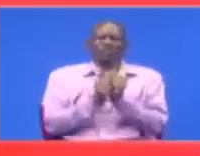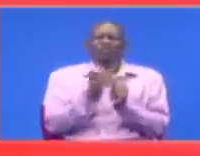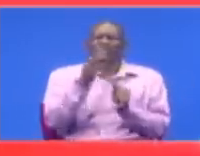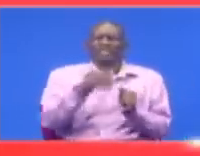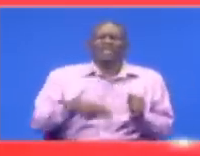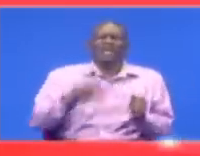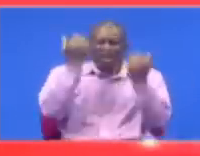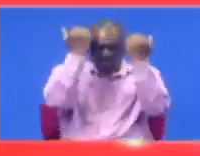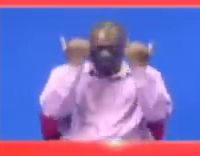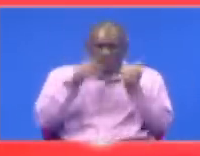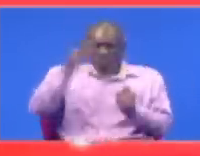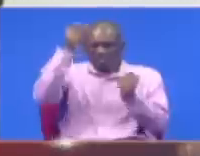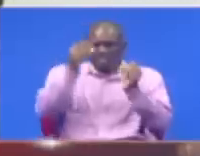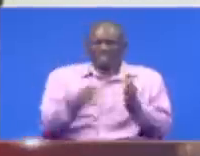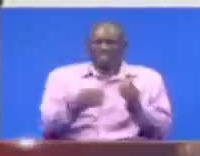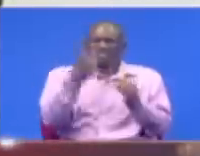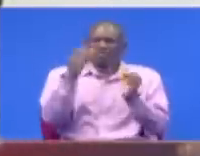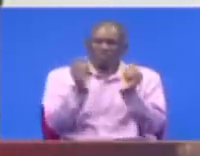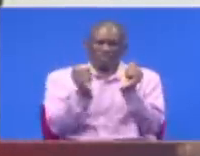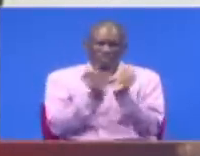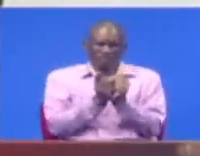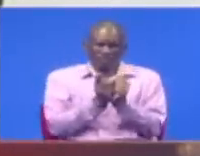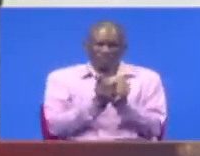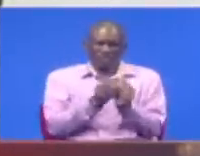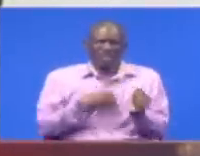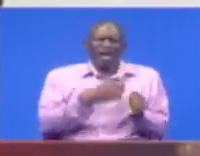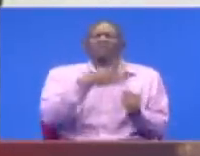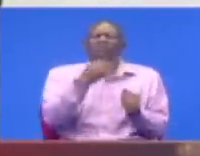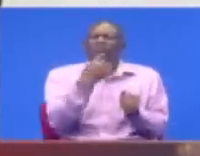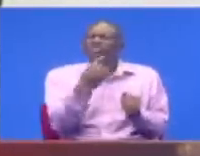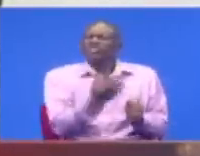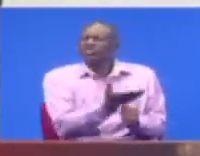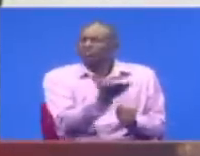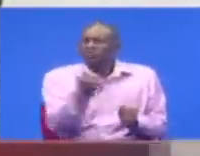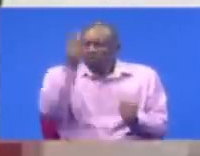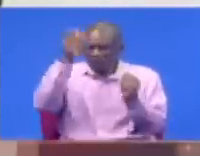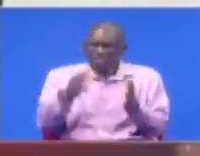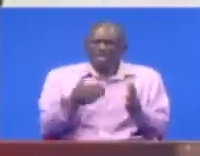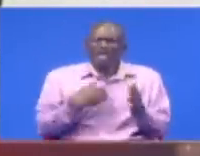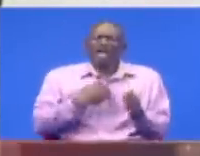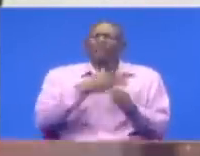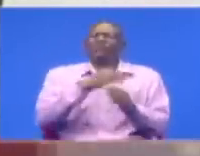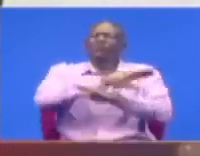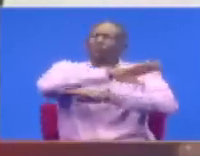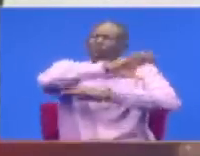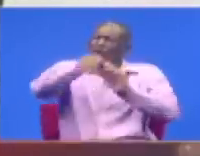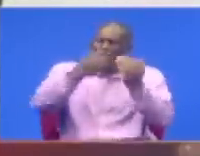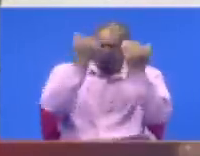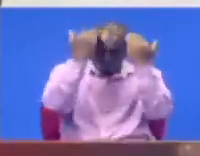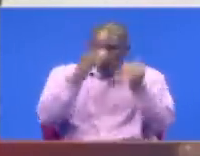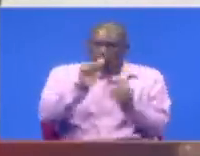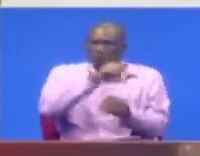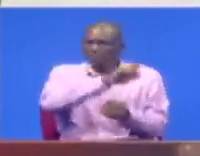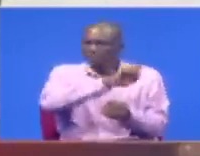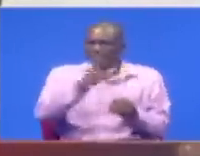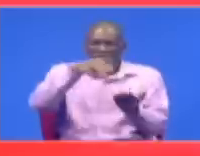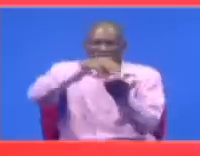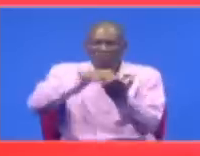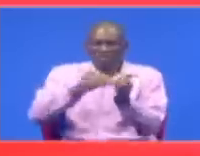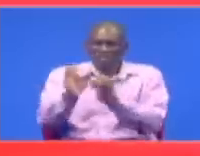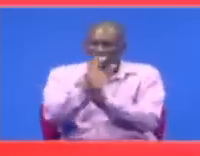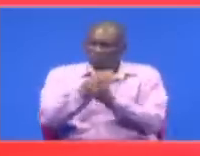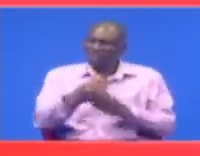at 2011. I've been to each of those. I've been to every Court of Appeal station in this country.